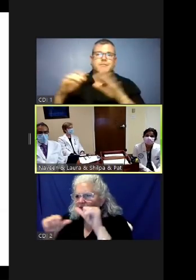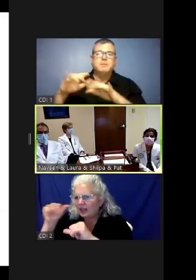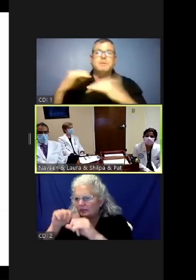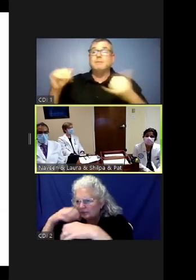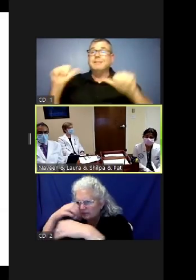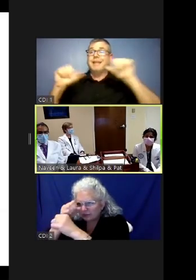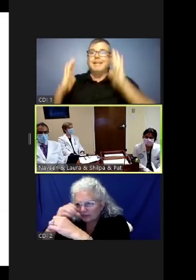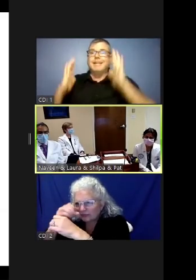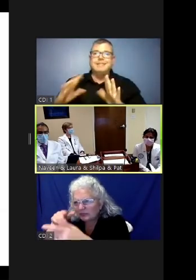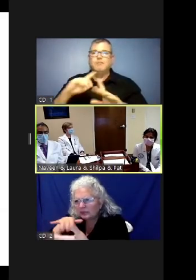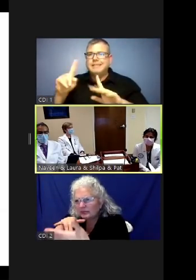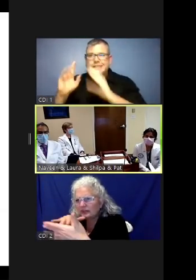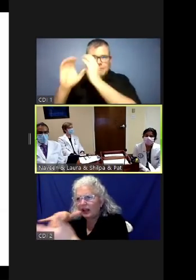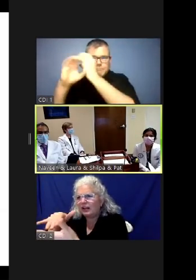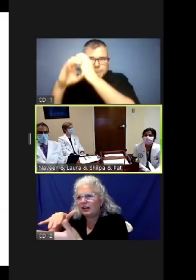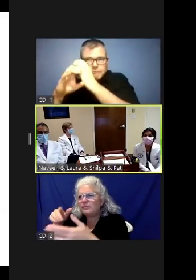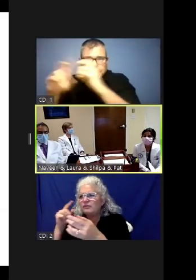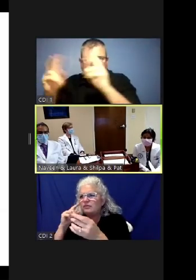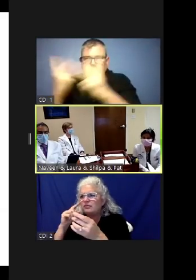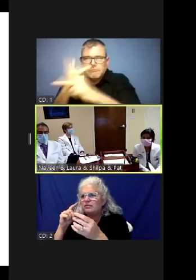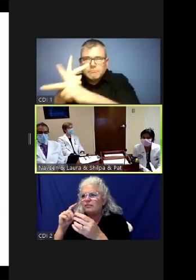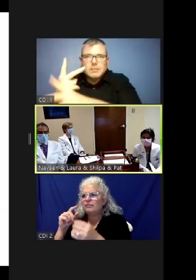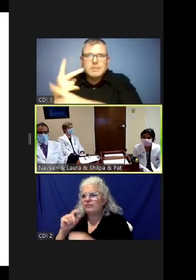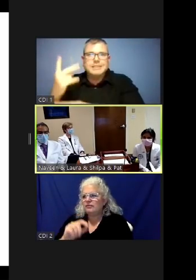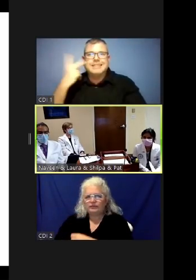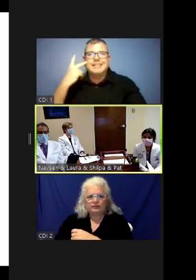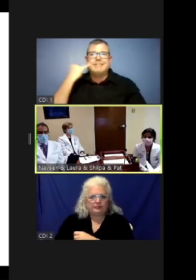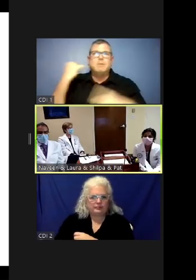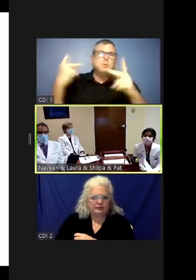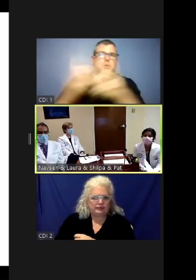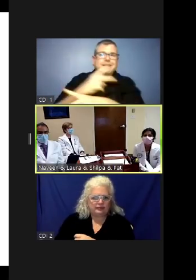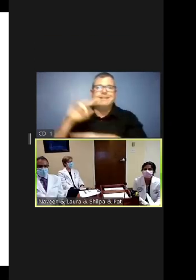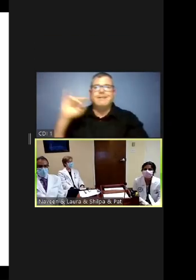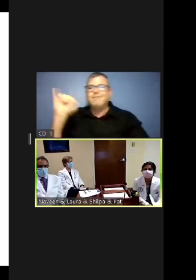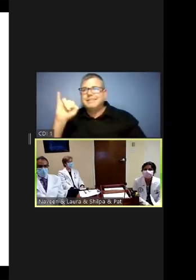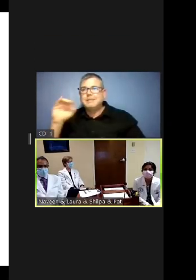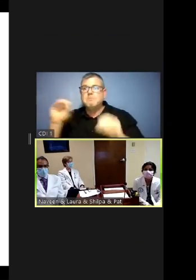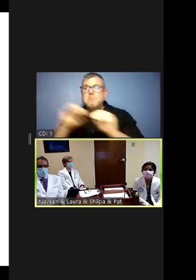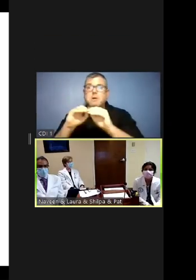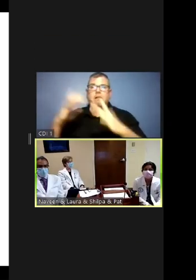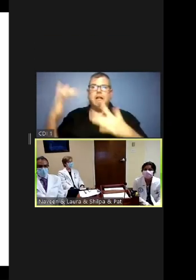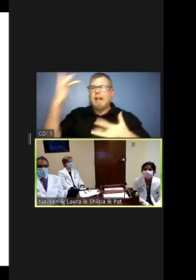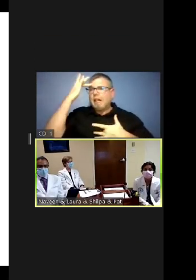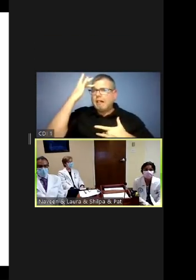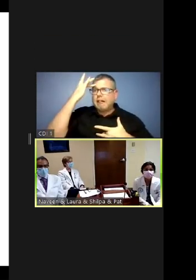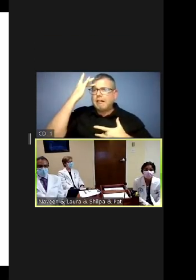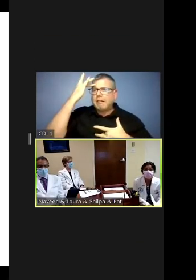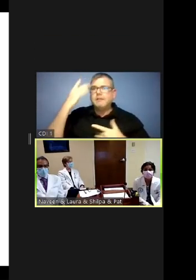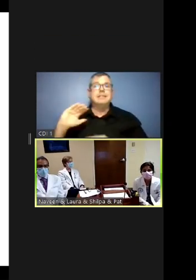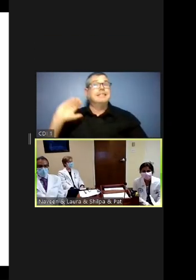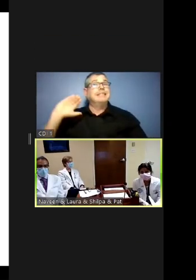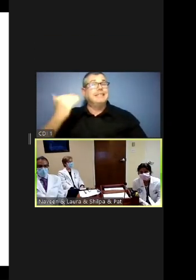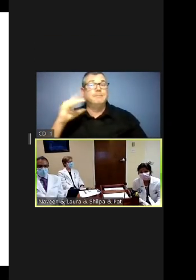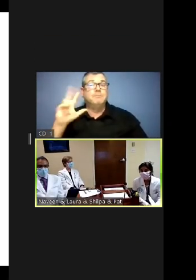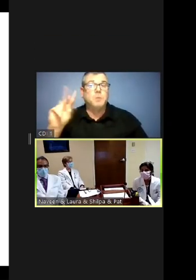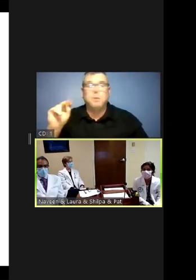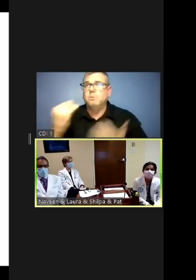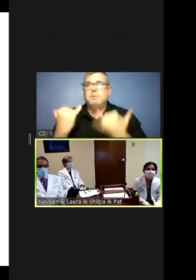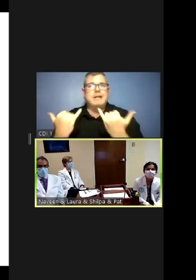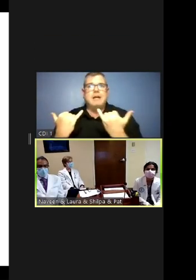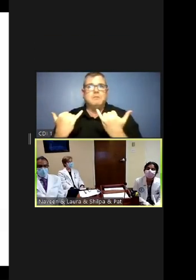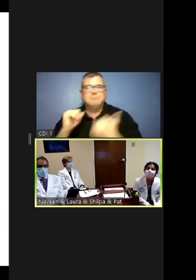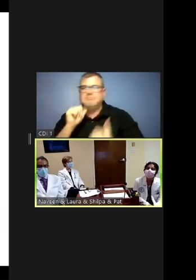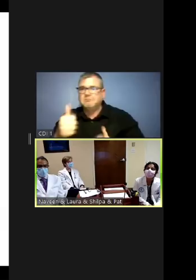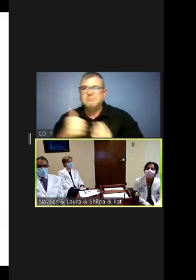affects vaccine performance. But at this time, there is no evidence that this variant will decrease either the effectiveness of our vaccine or